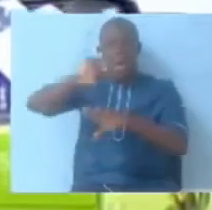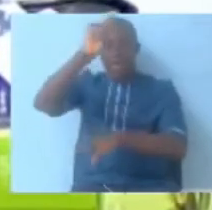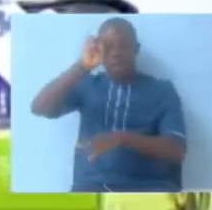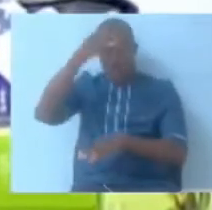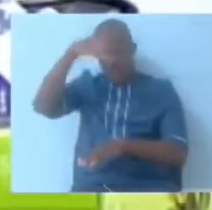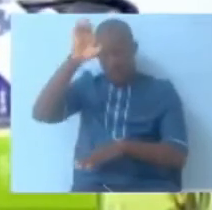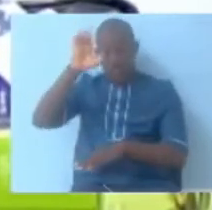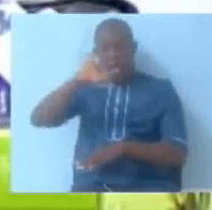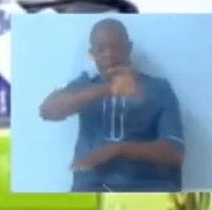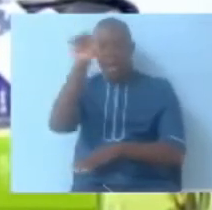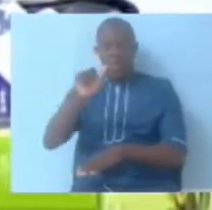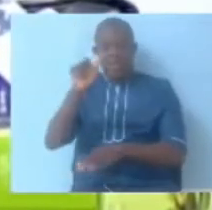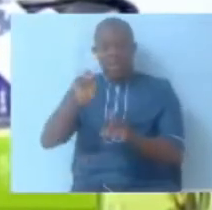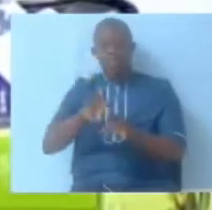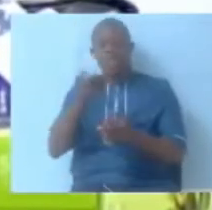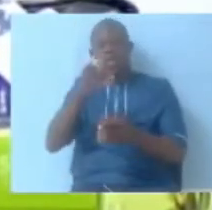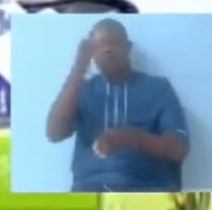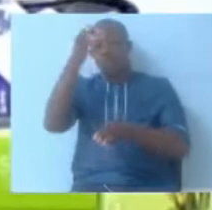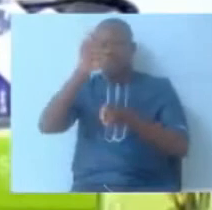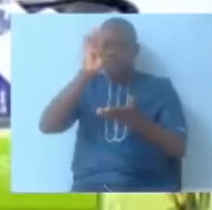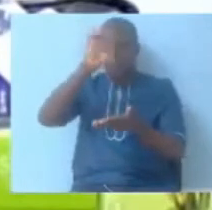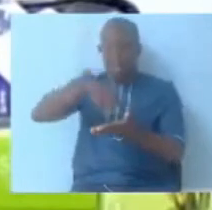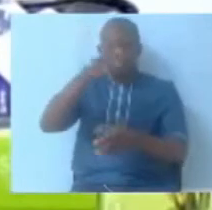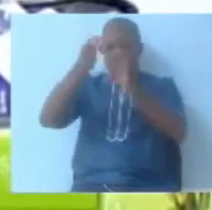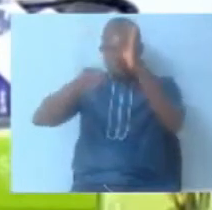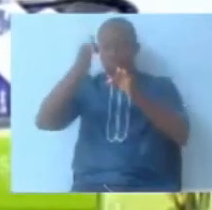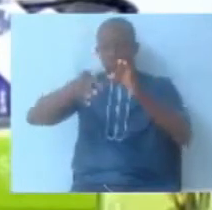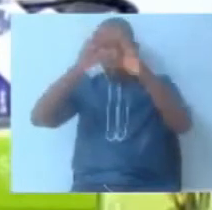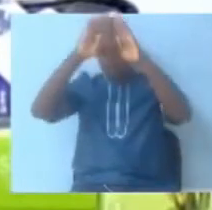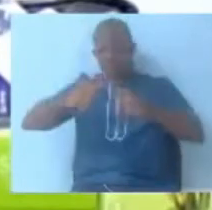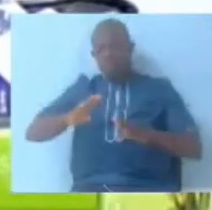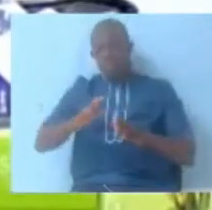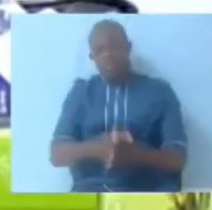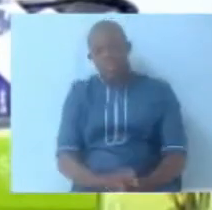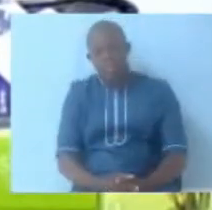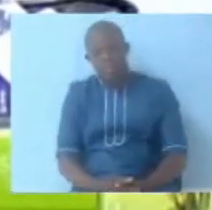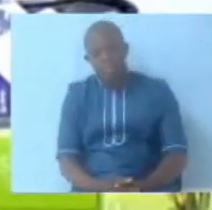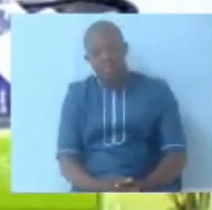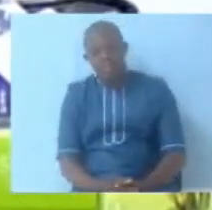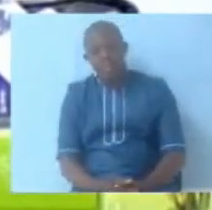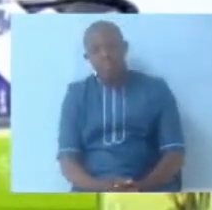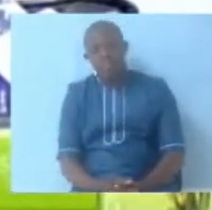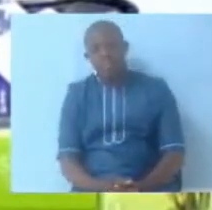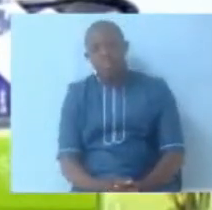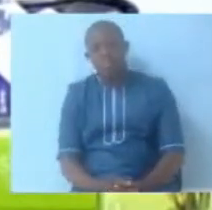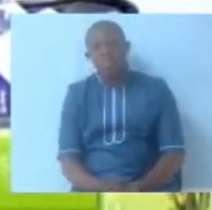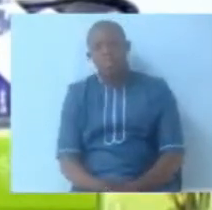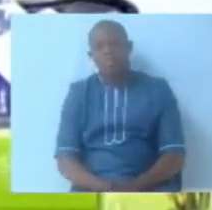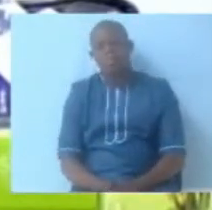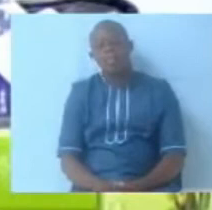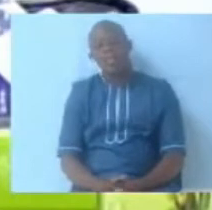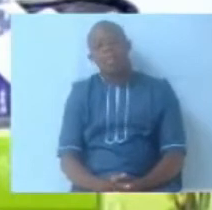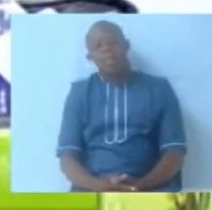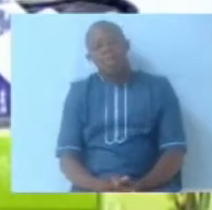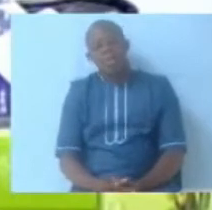tema anin Banyul Magistrate anin minto the Attorney General's chambers. Attorney General la